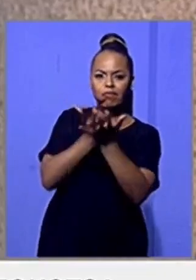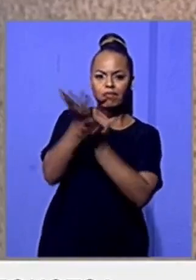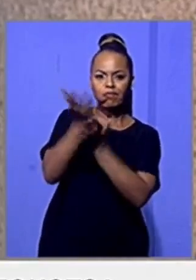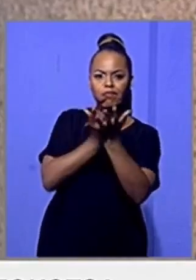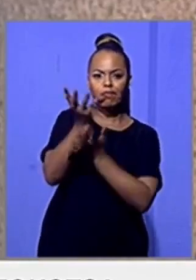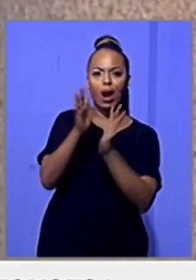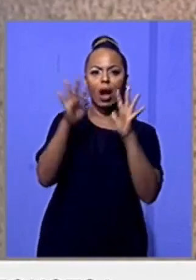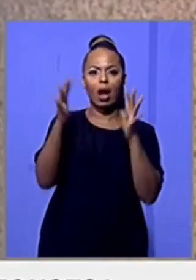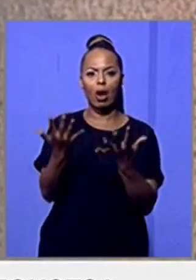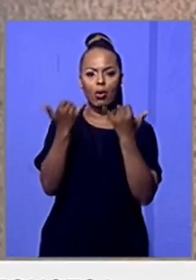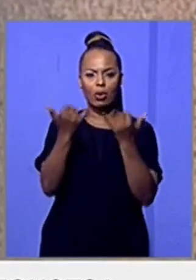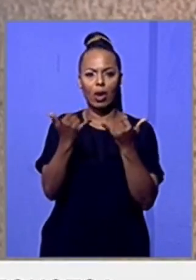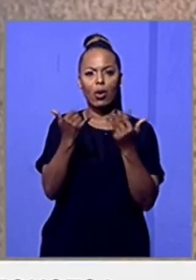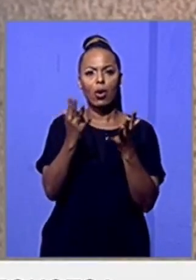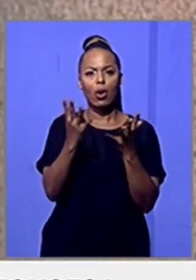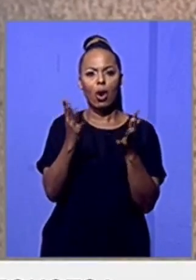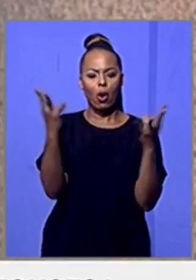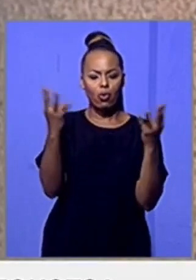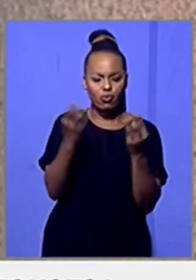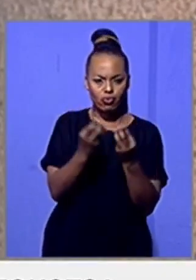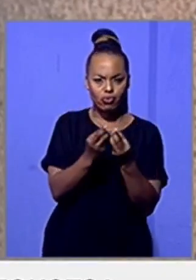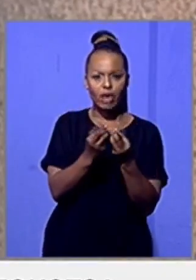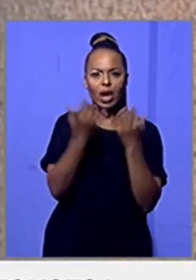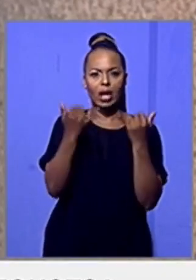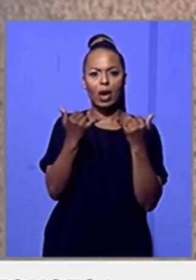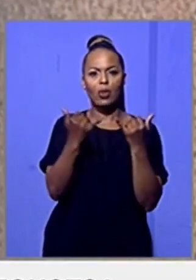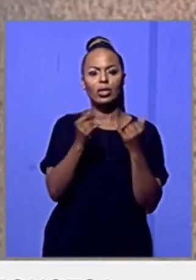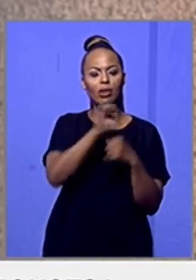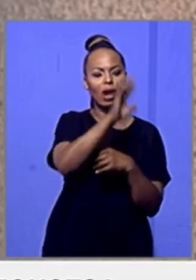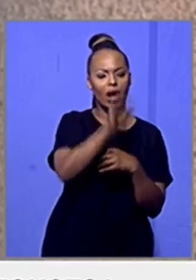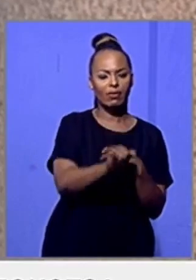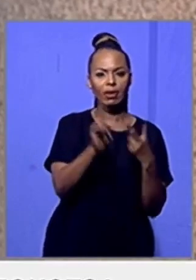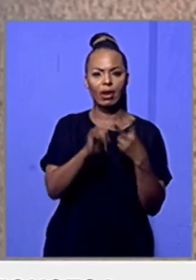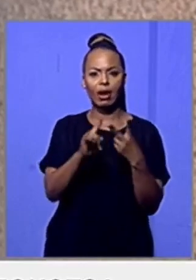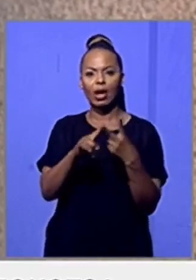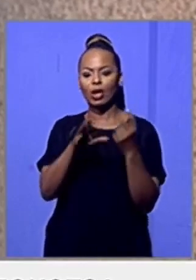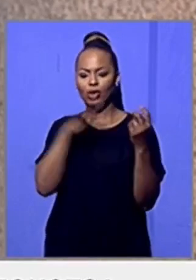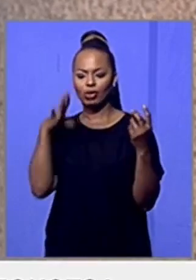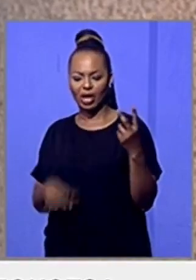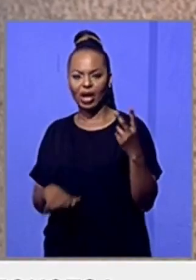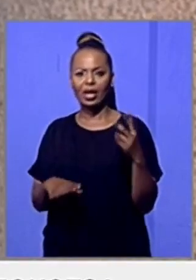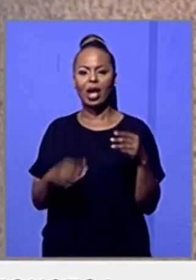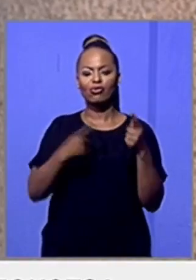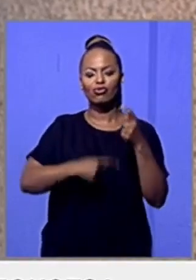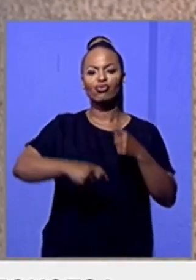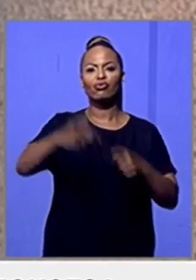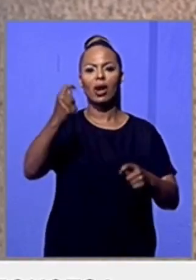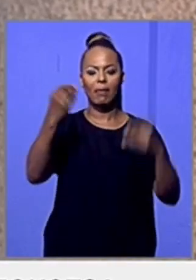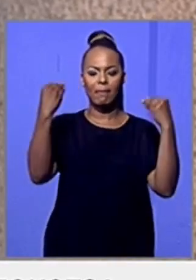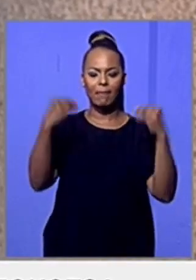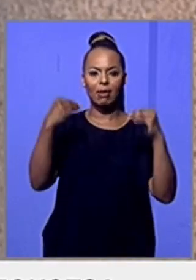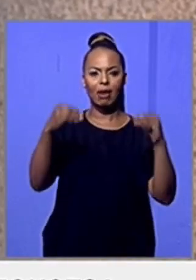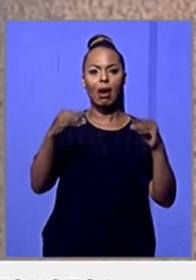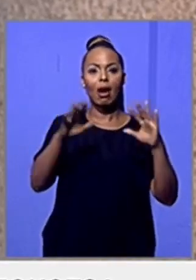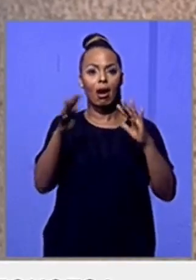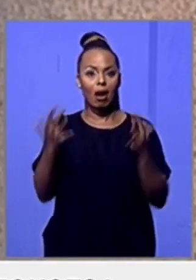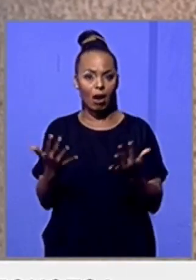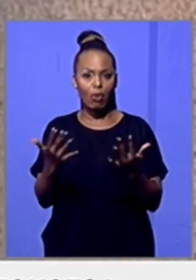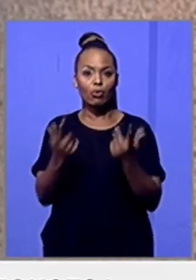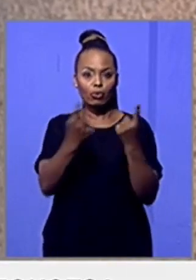the trade deficit between South Africa and China, and that one of the ways to do so is